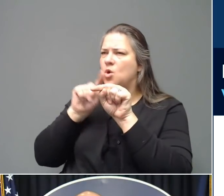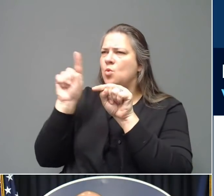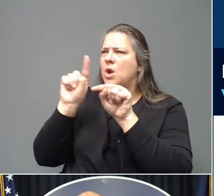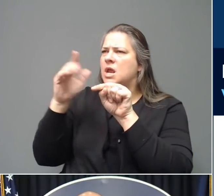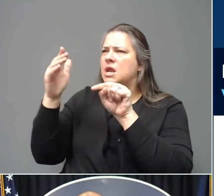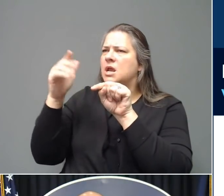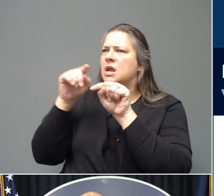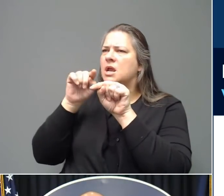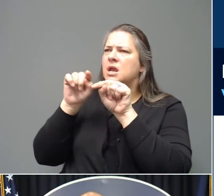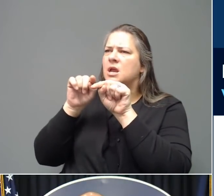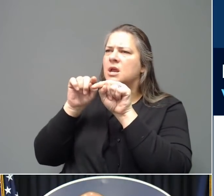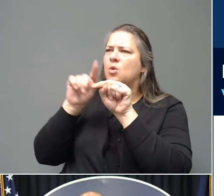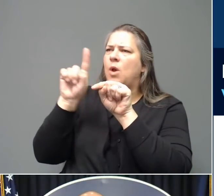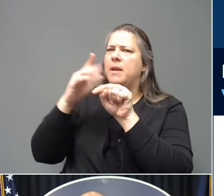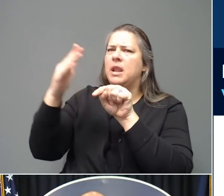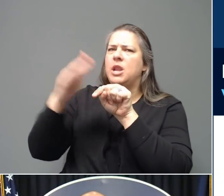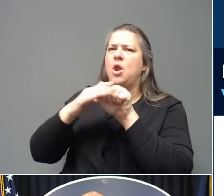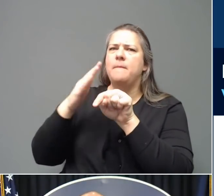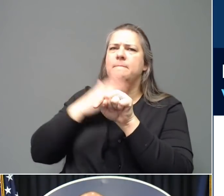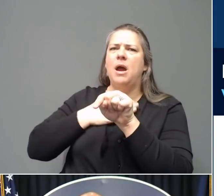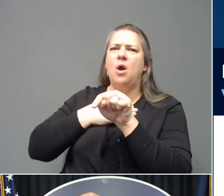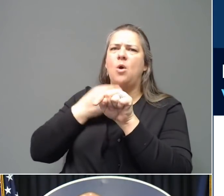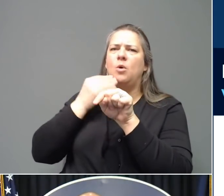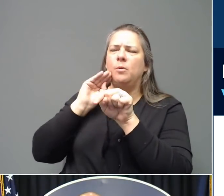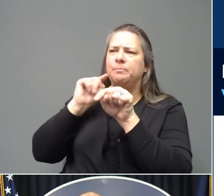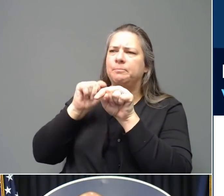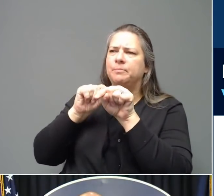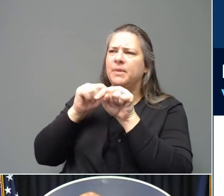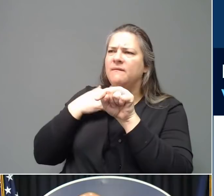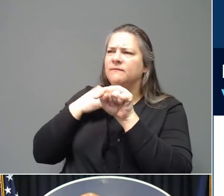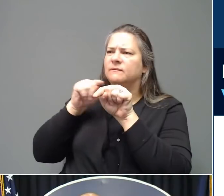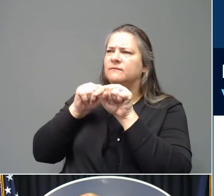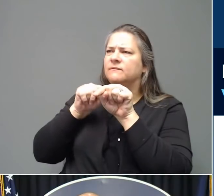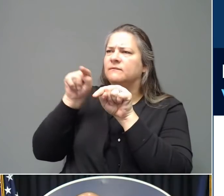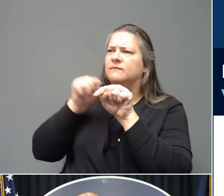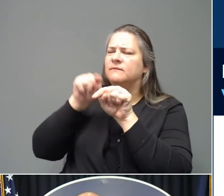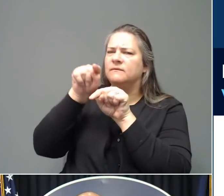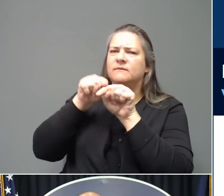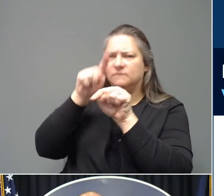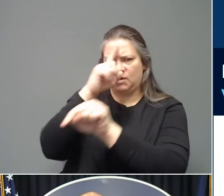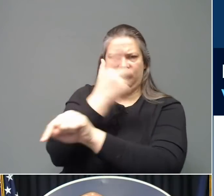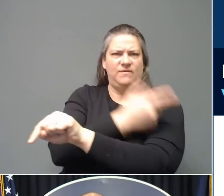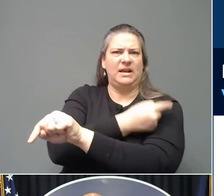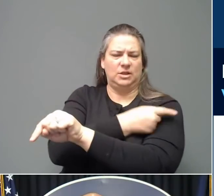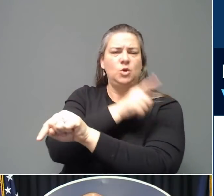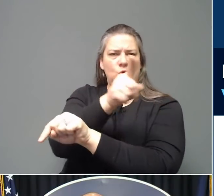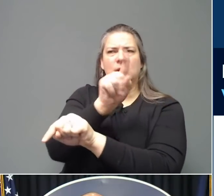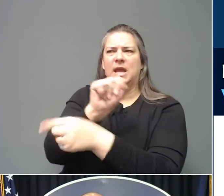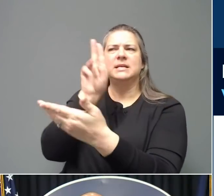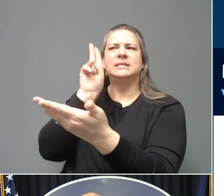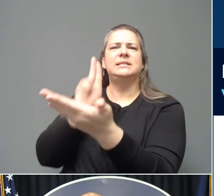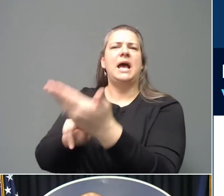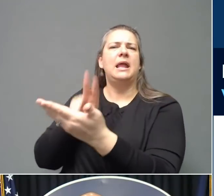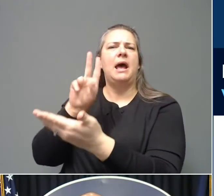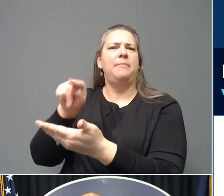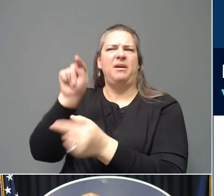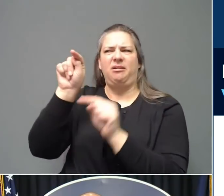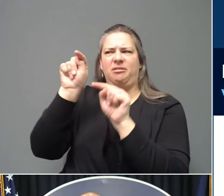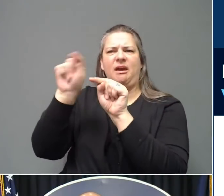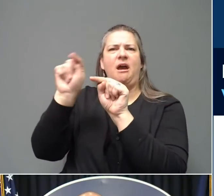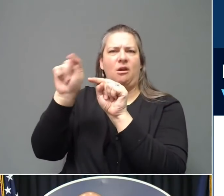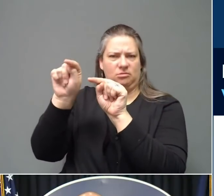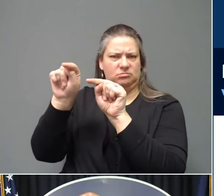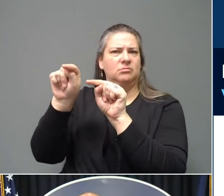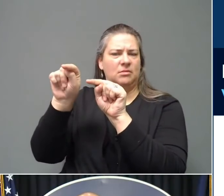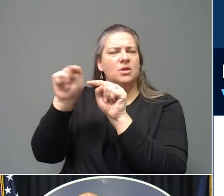they will take your name and they will allow you to register and you can get scheduled for your vaccine. So we have guaranteed to provide a